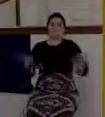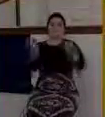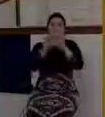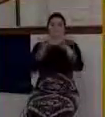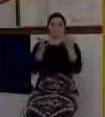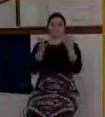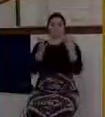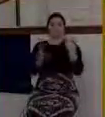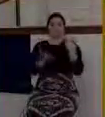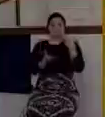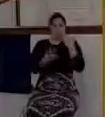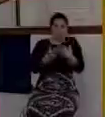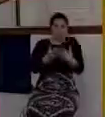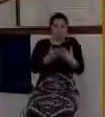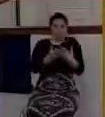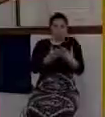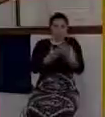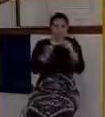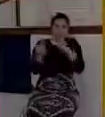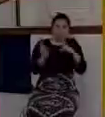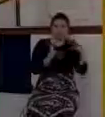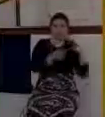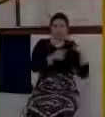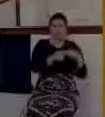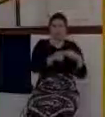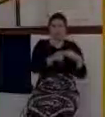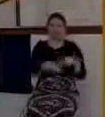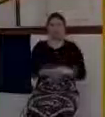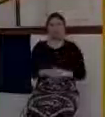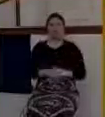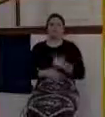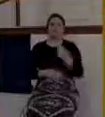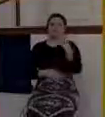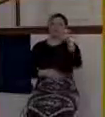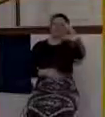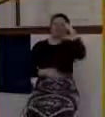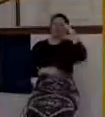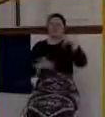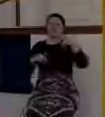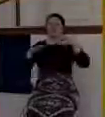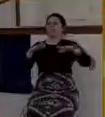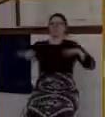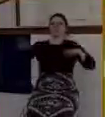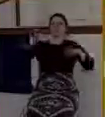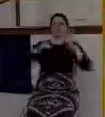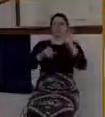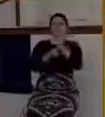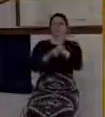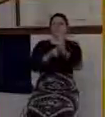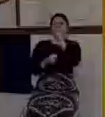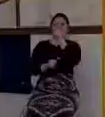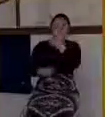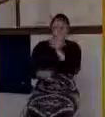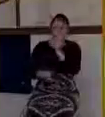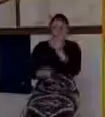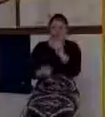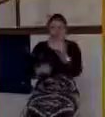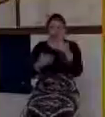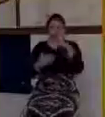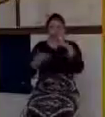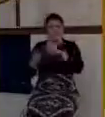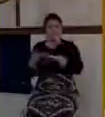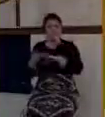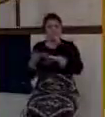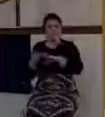But I think that the church today in America suffers from bad doctrine or bad theology. And bad theology leads to